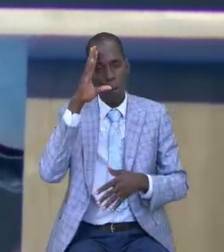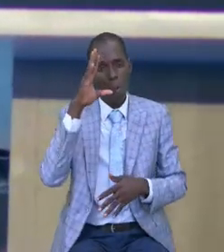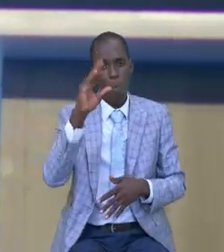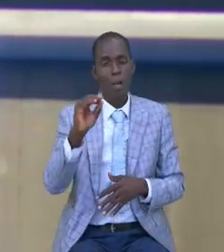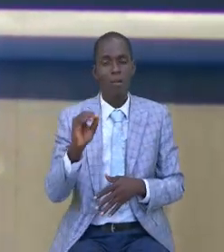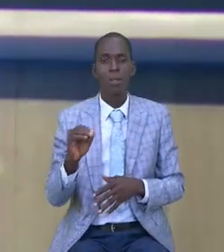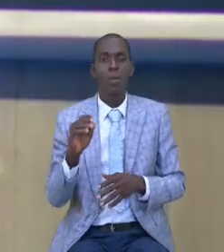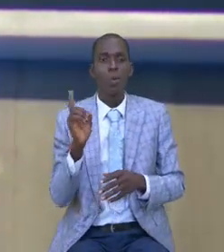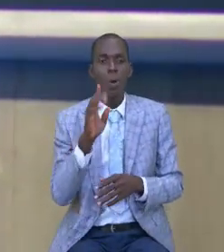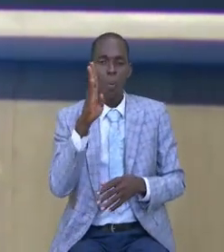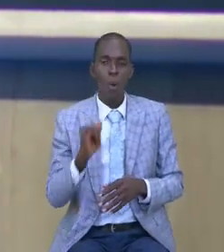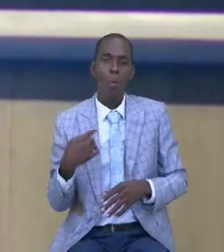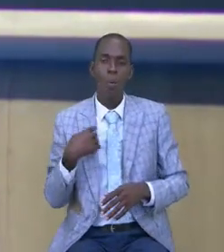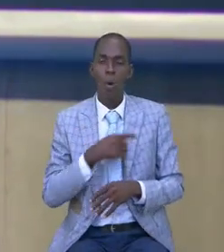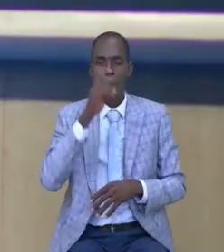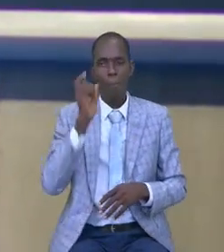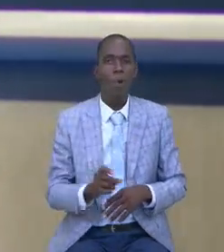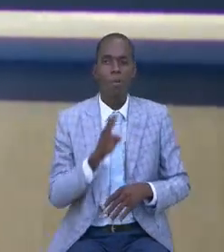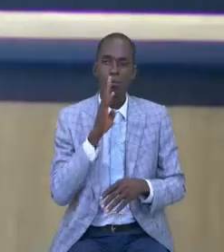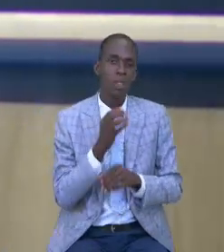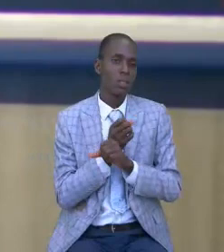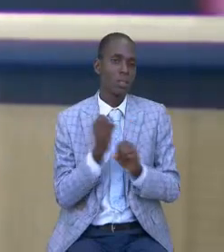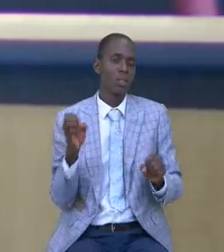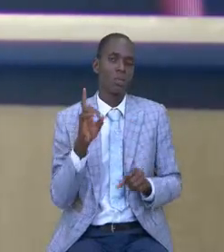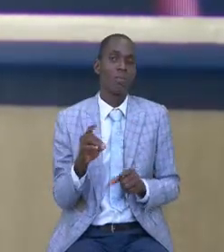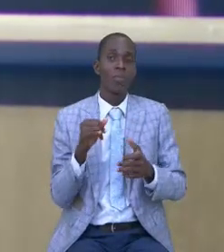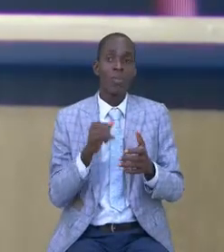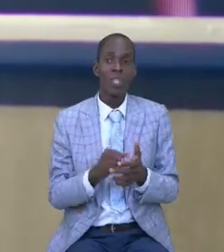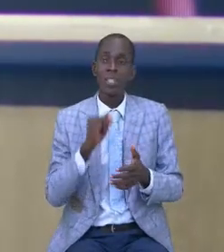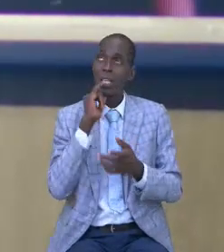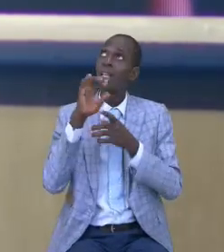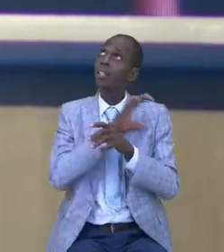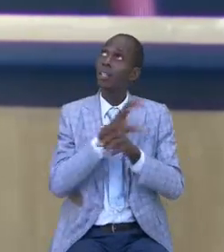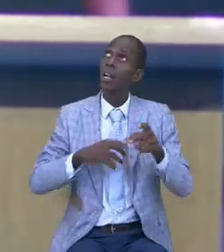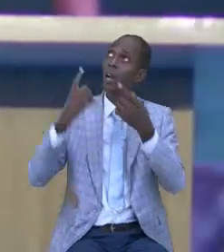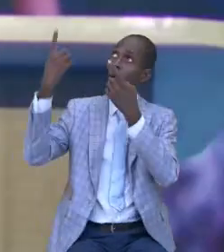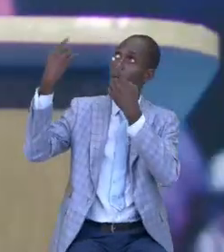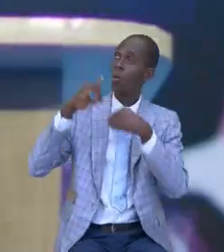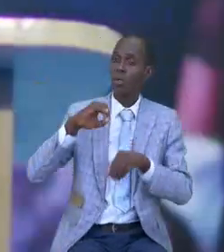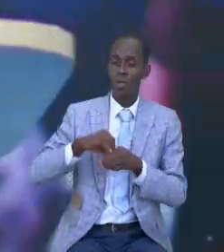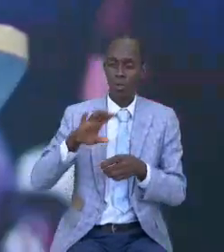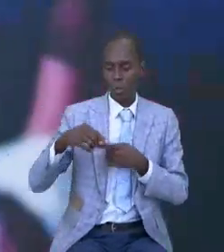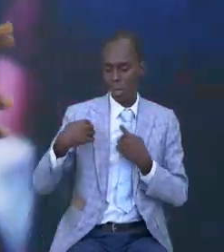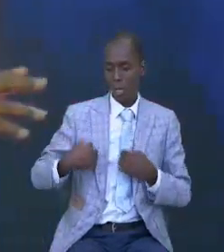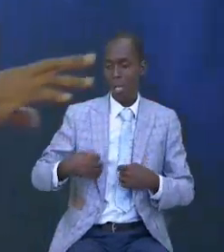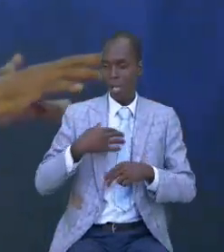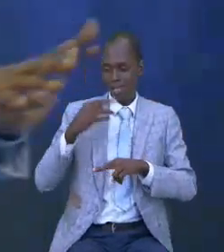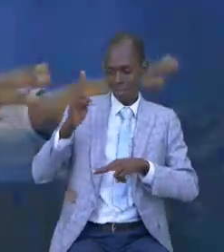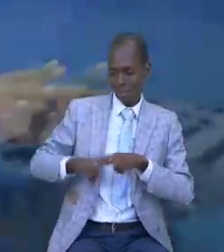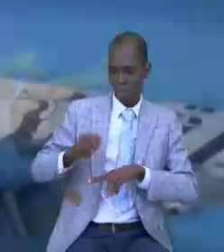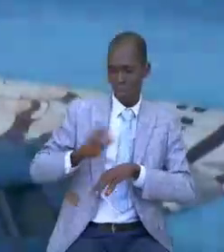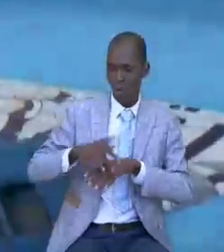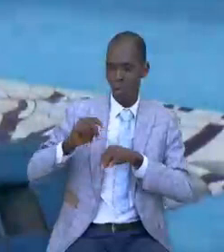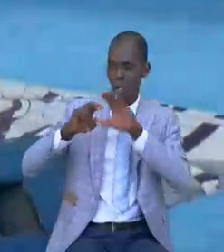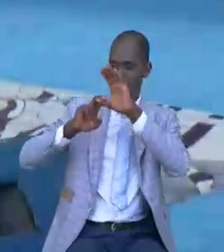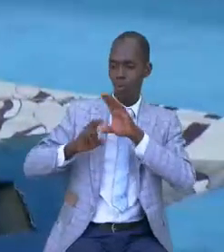whereby we must be saved. It's Christ coming to your heart and sitting on the throne of your heart. And